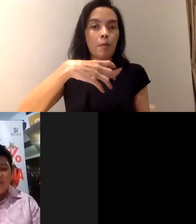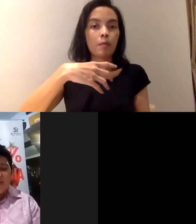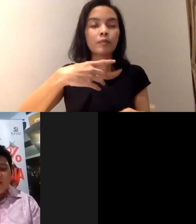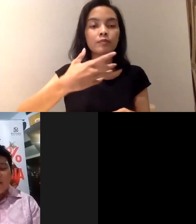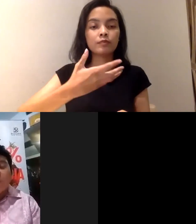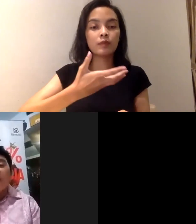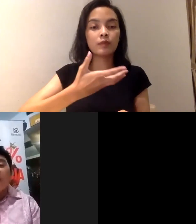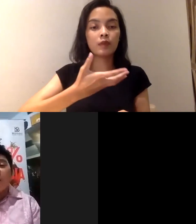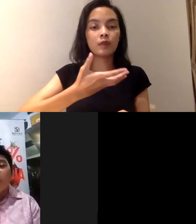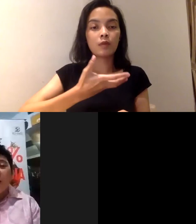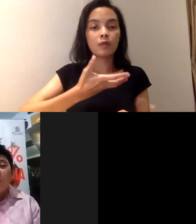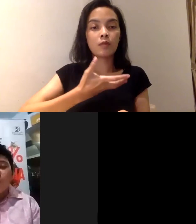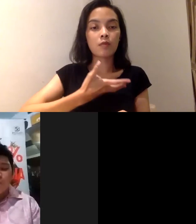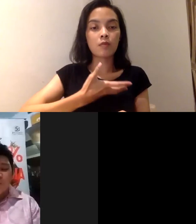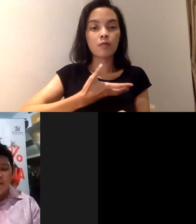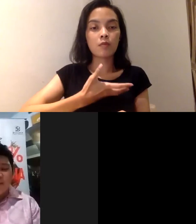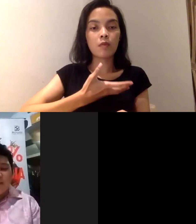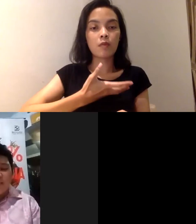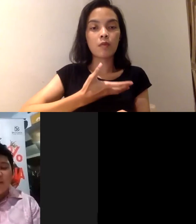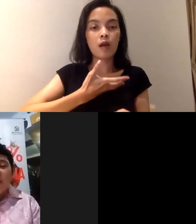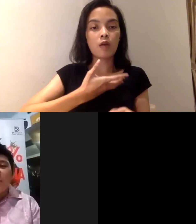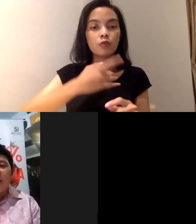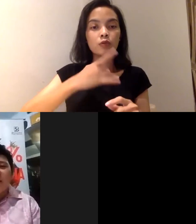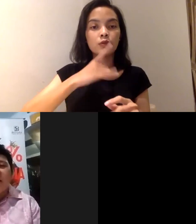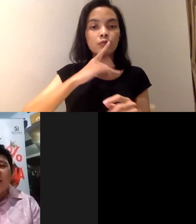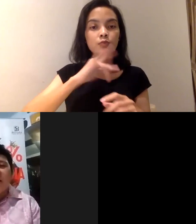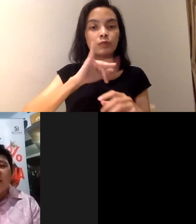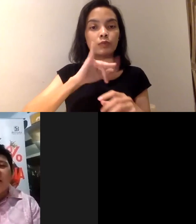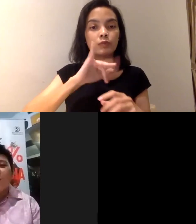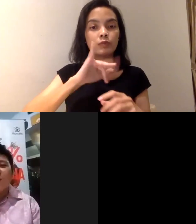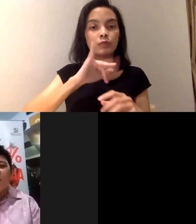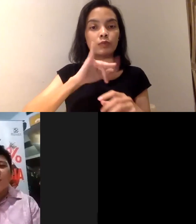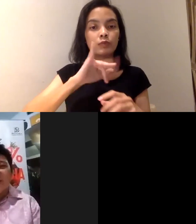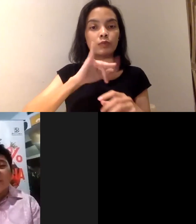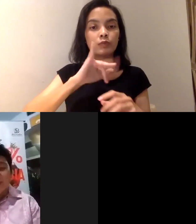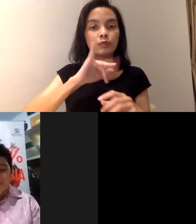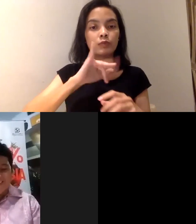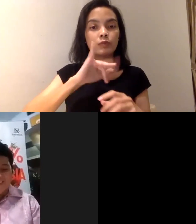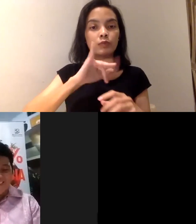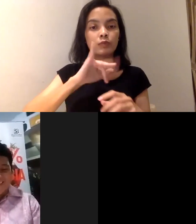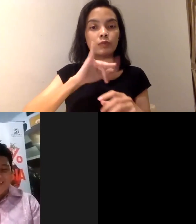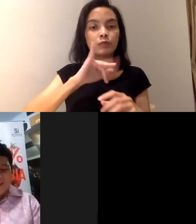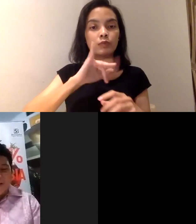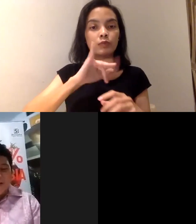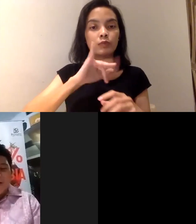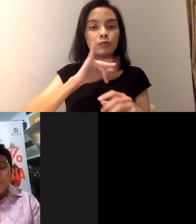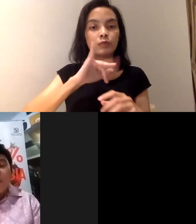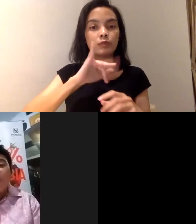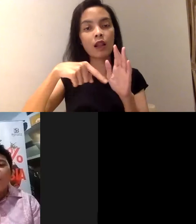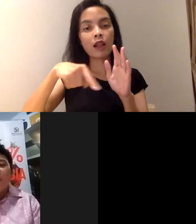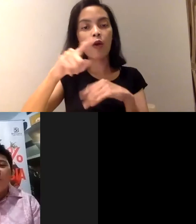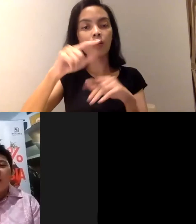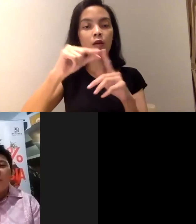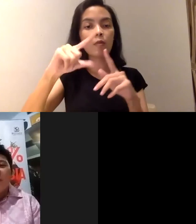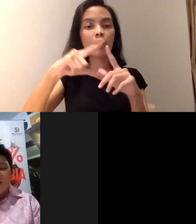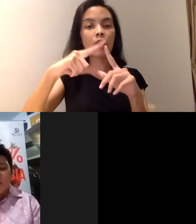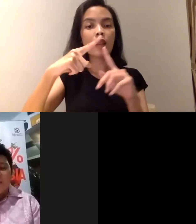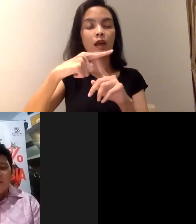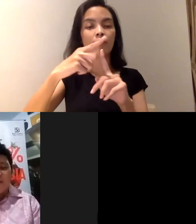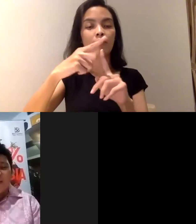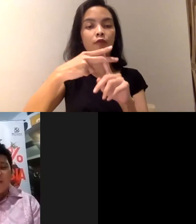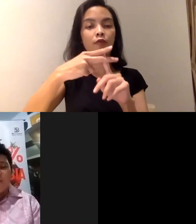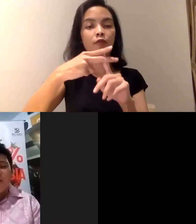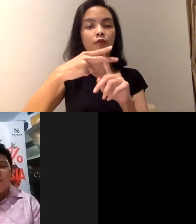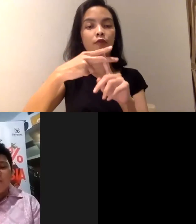this with our platform so it can be heard louder for the people at the back. We also believe in having